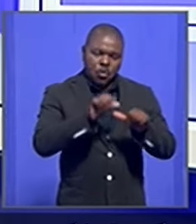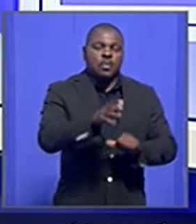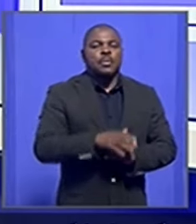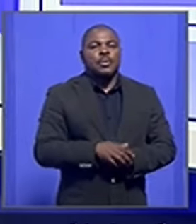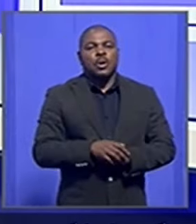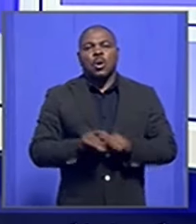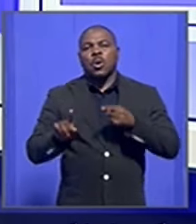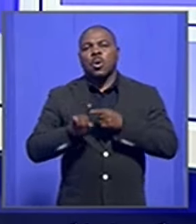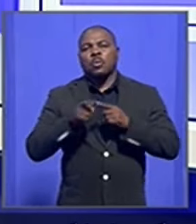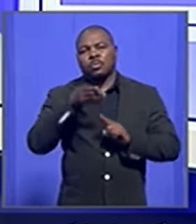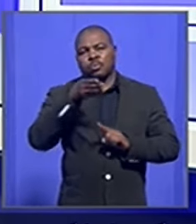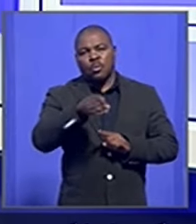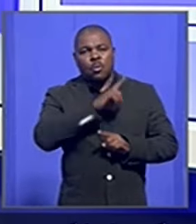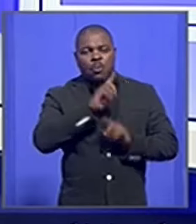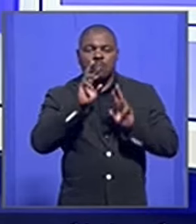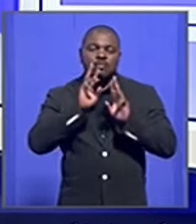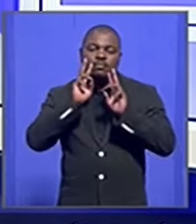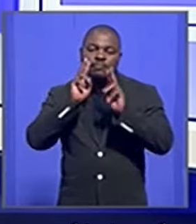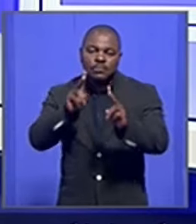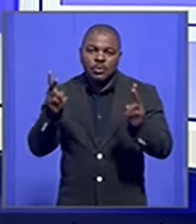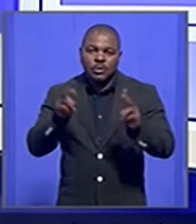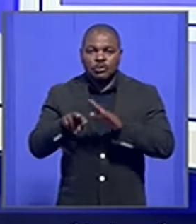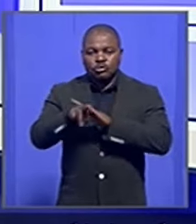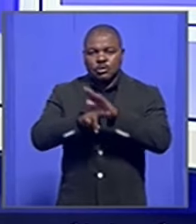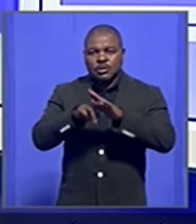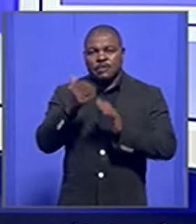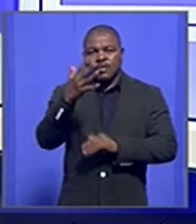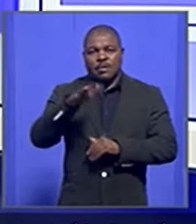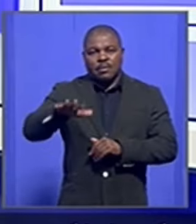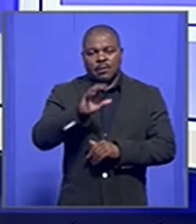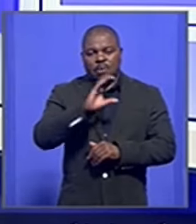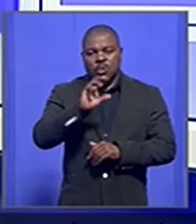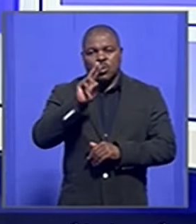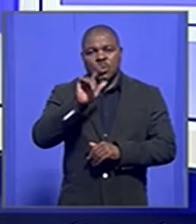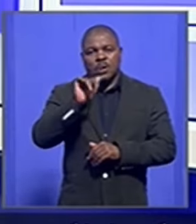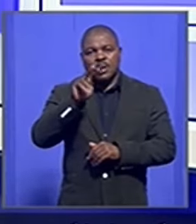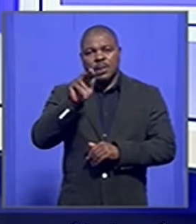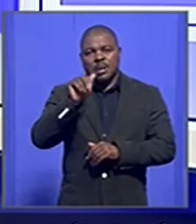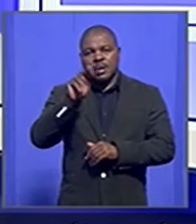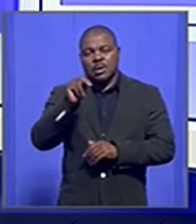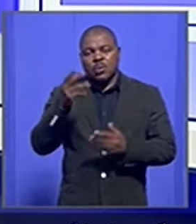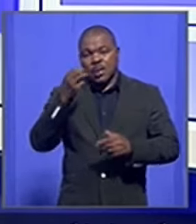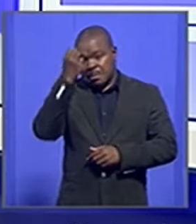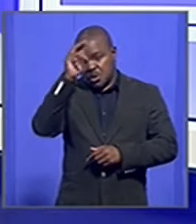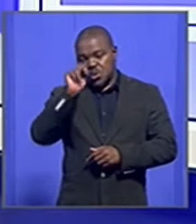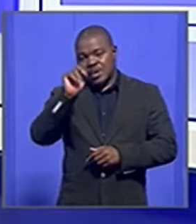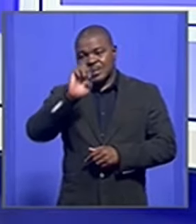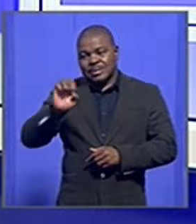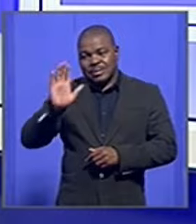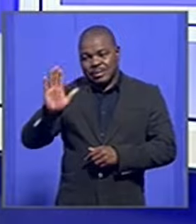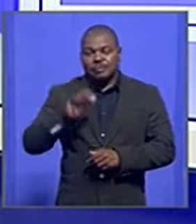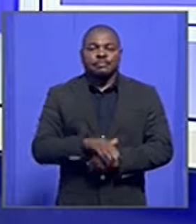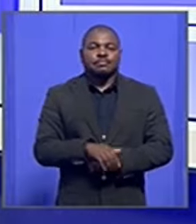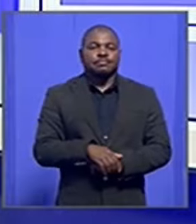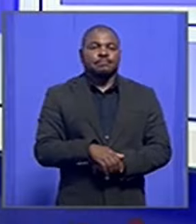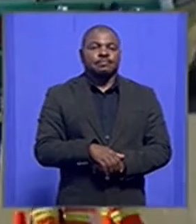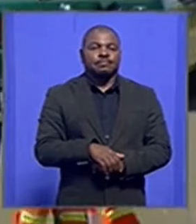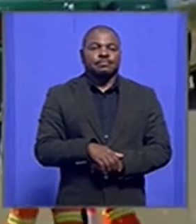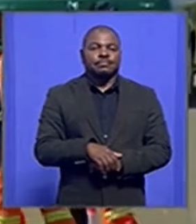bile seno fa ne a jetse nala Region 5 kwa Cullinan botlhaba jwa Pretoria.